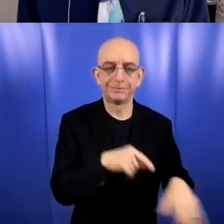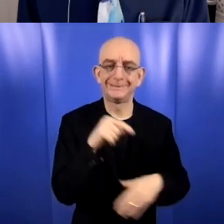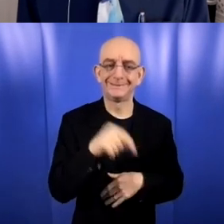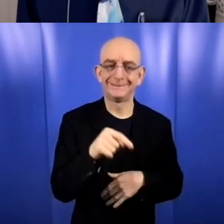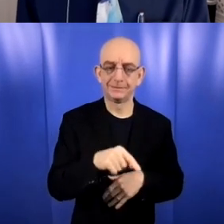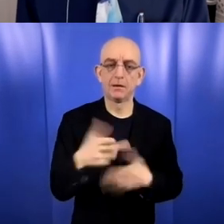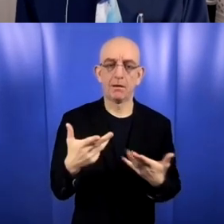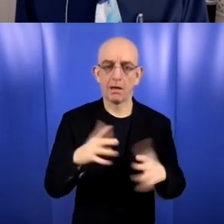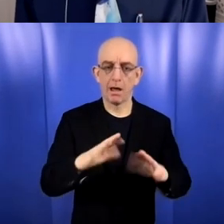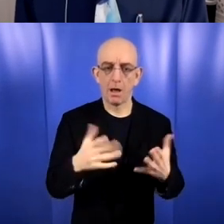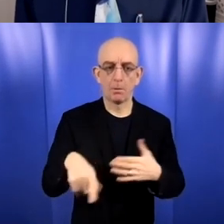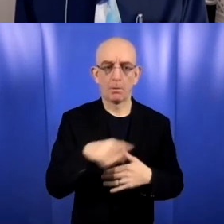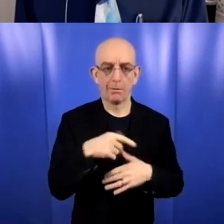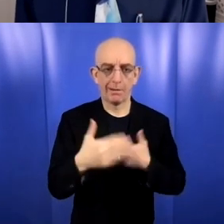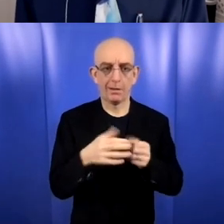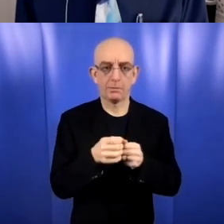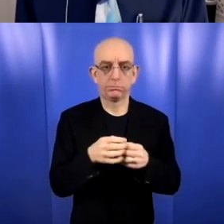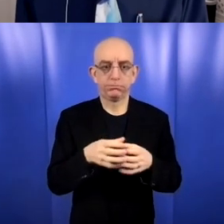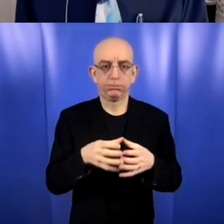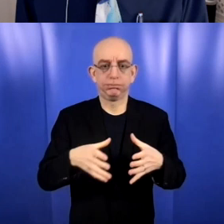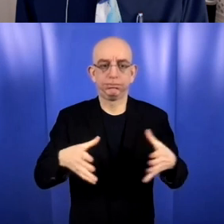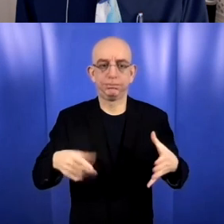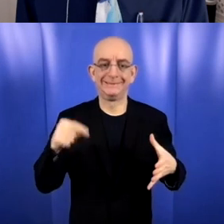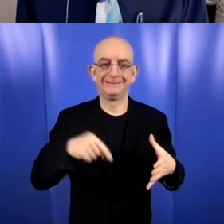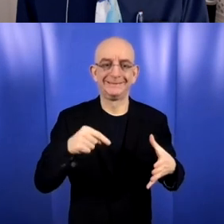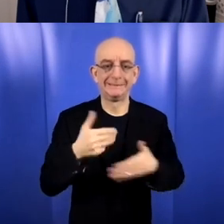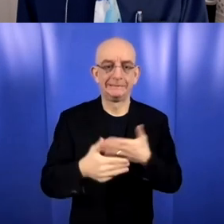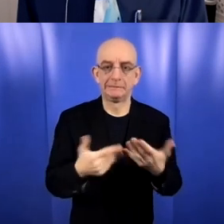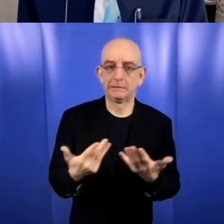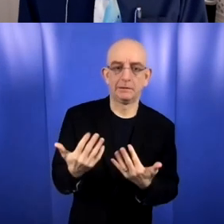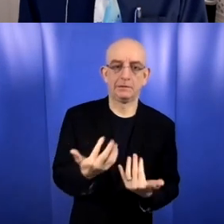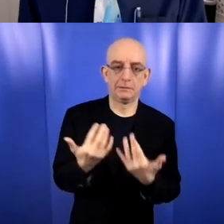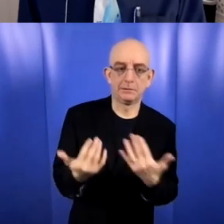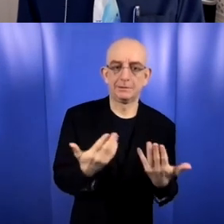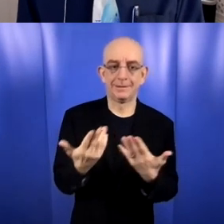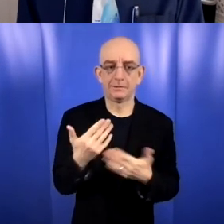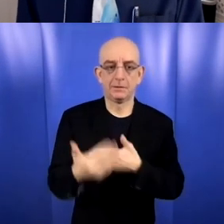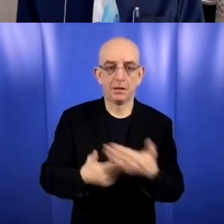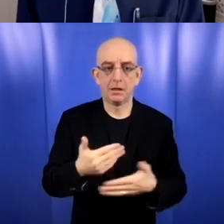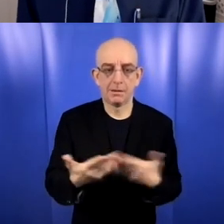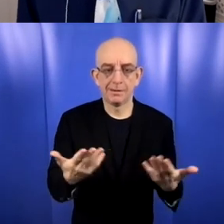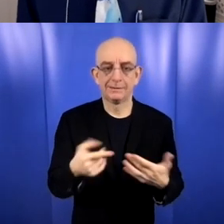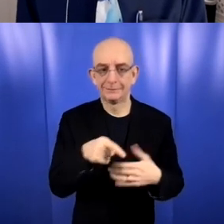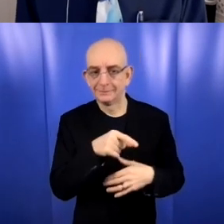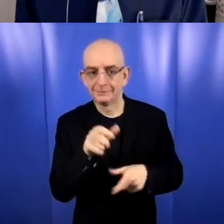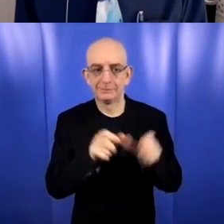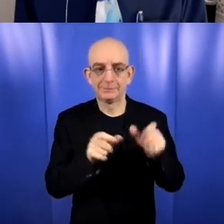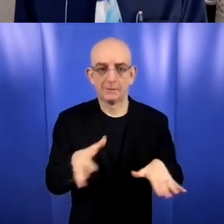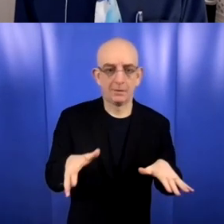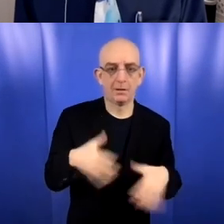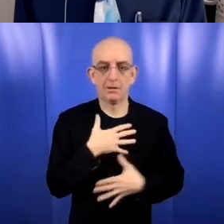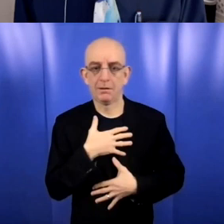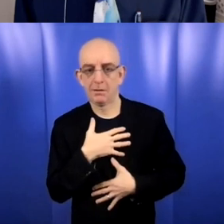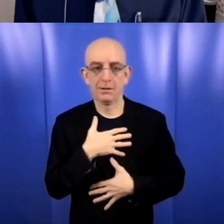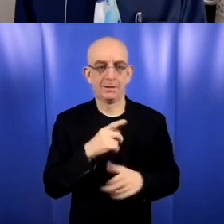Prevention, of course, requires resources, authority, and mandates that go far beyond those of UNHCR alone, even though we have a crucial